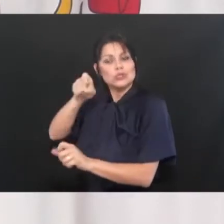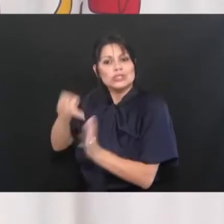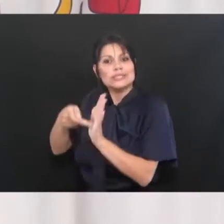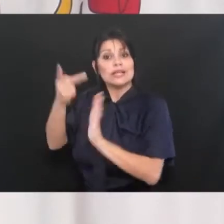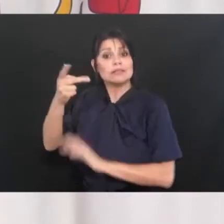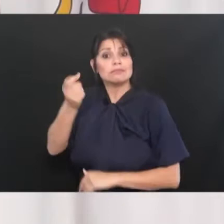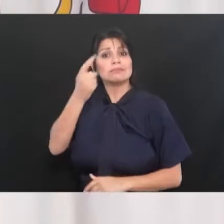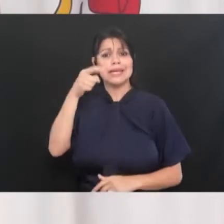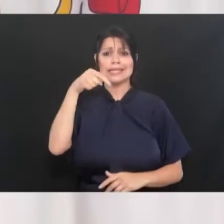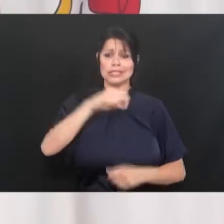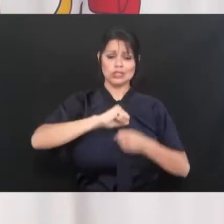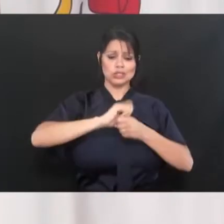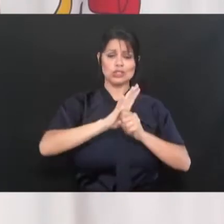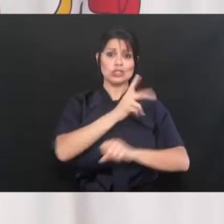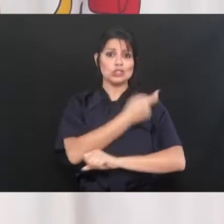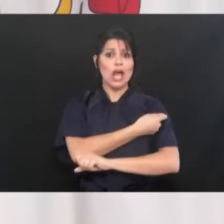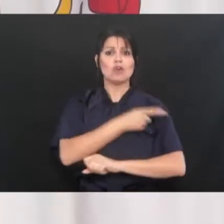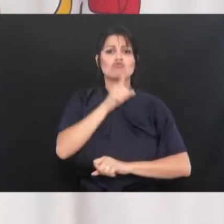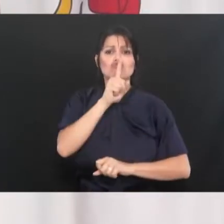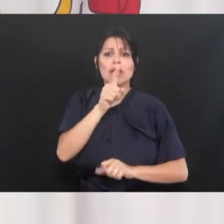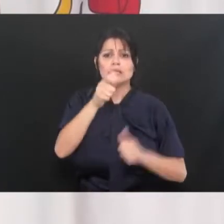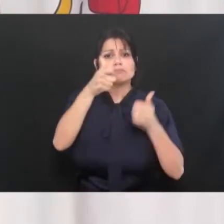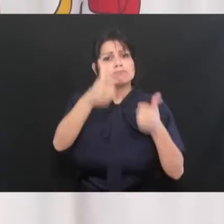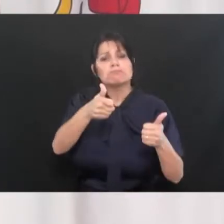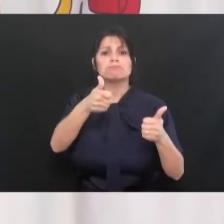They're safe and they're off the chart good.